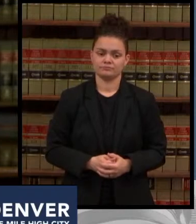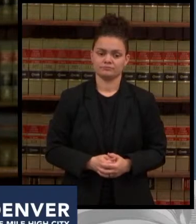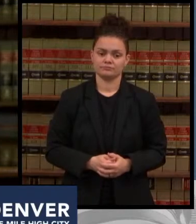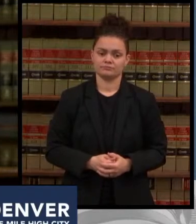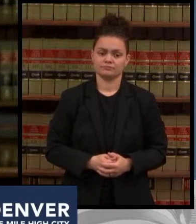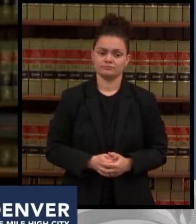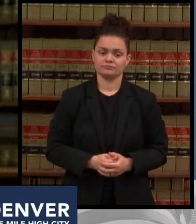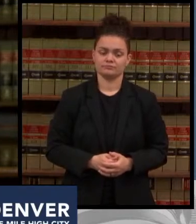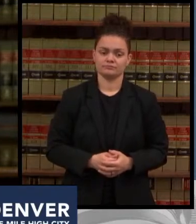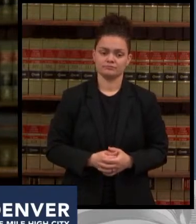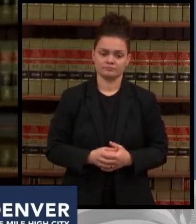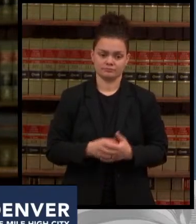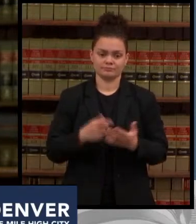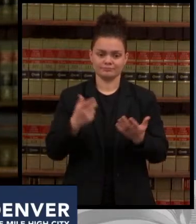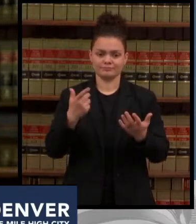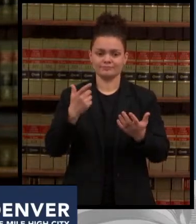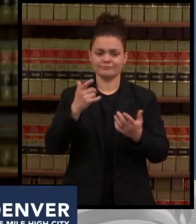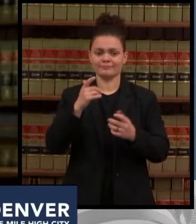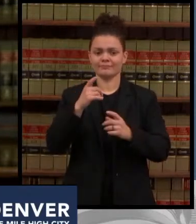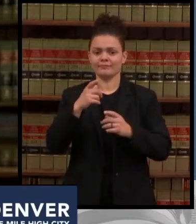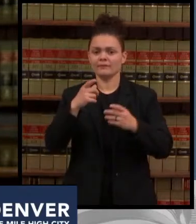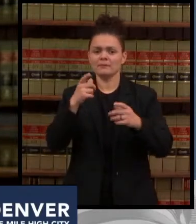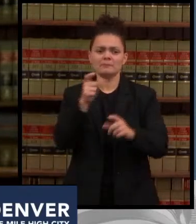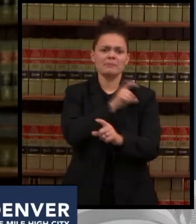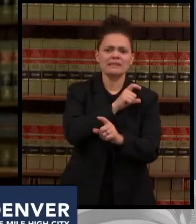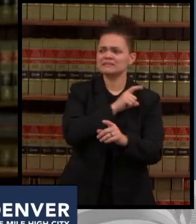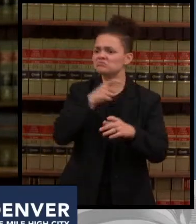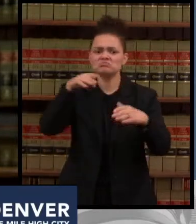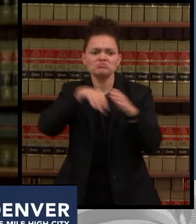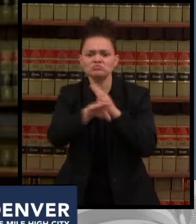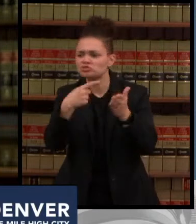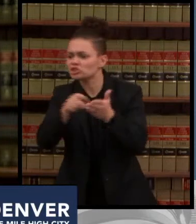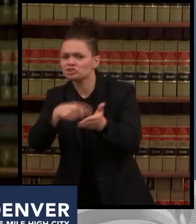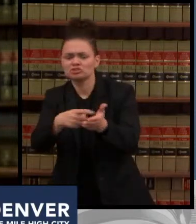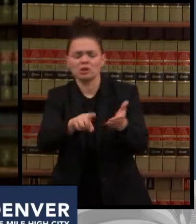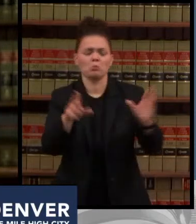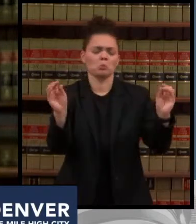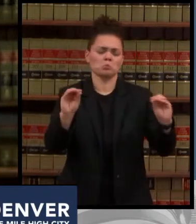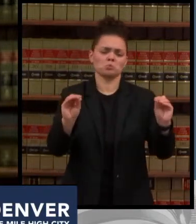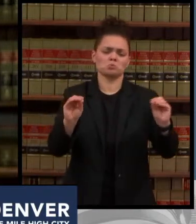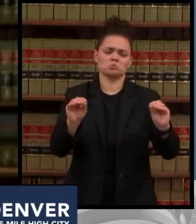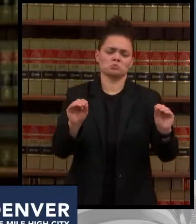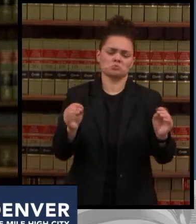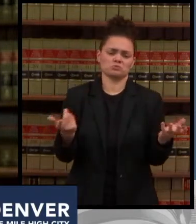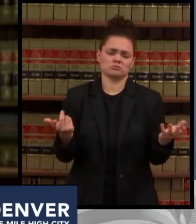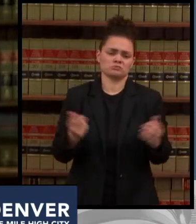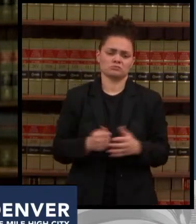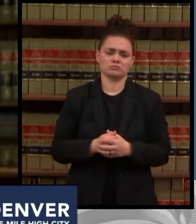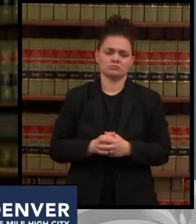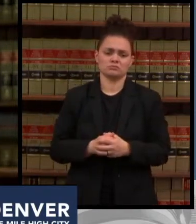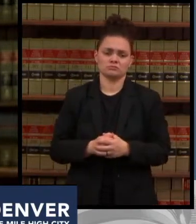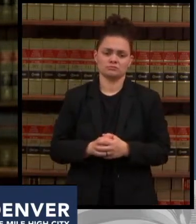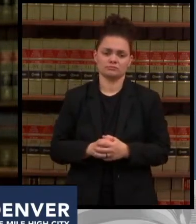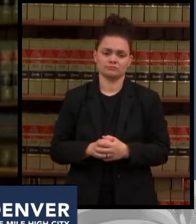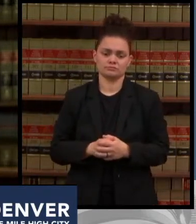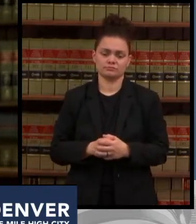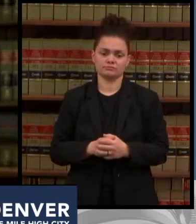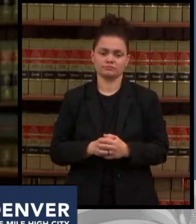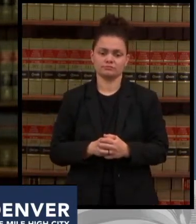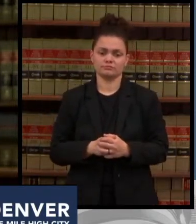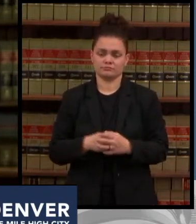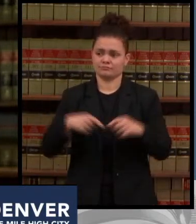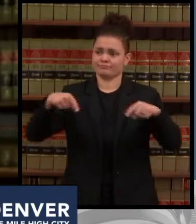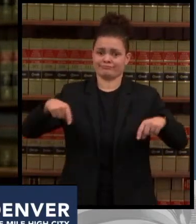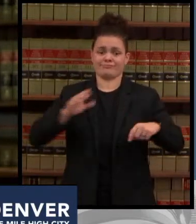knocking on doors of bars. This is, at least in Tri-County, largely an educational and